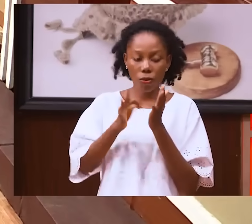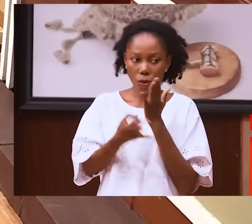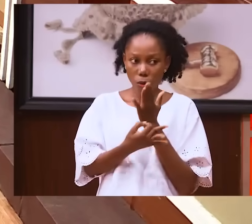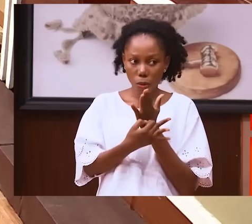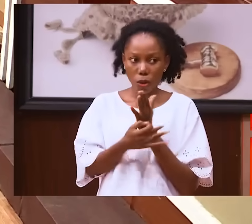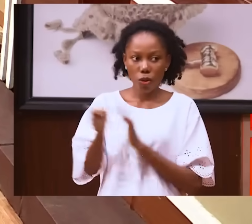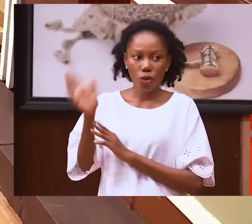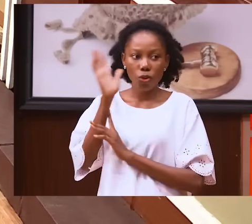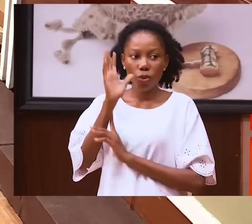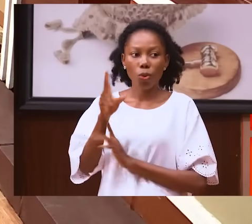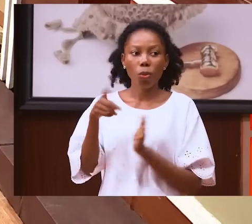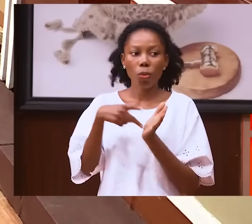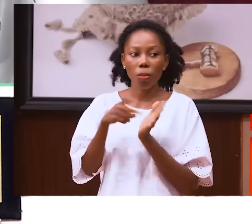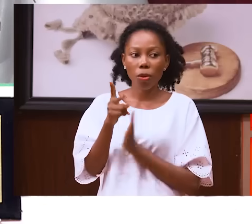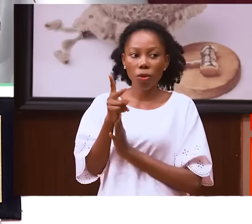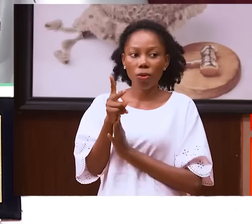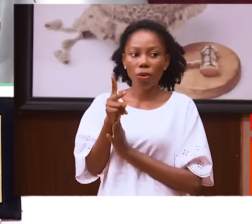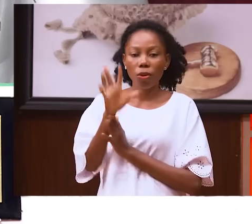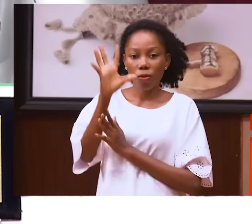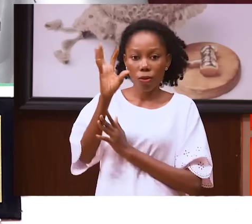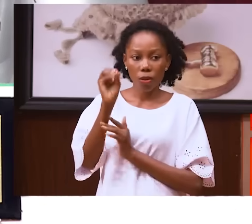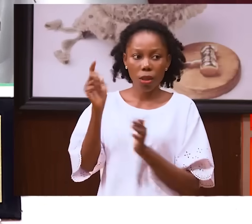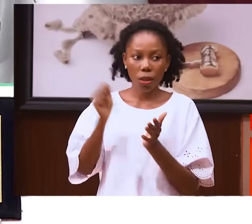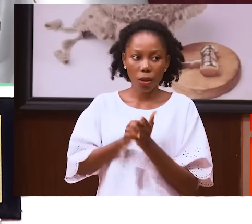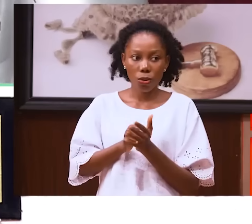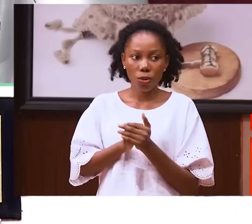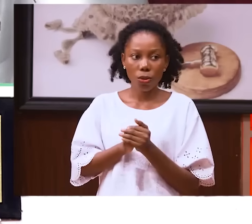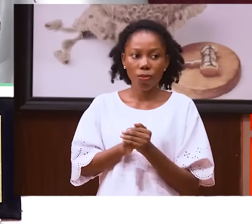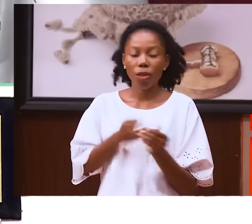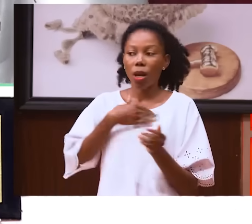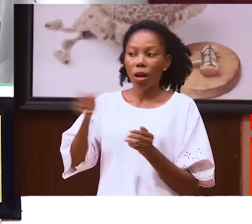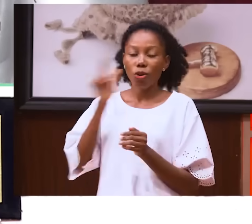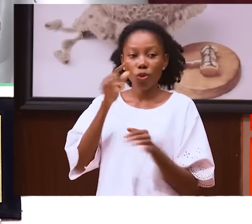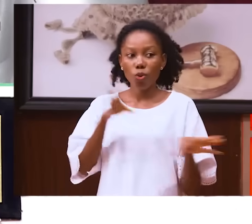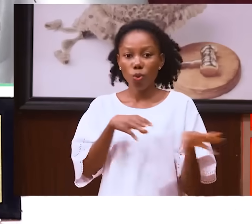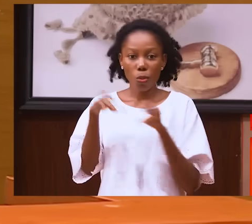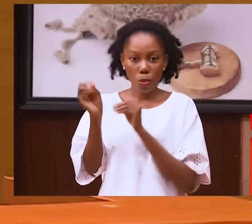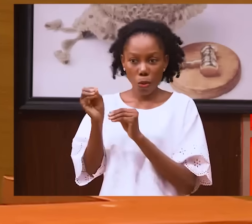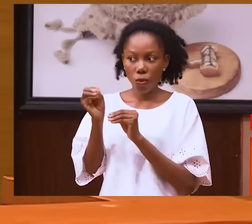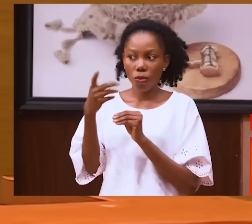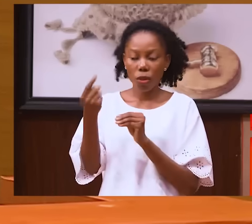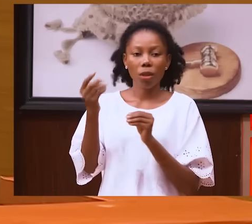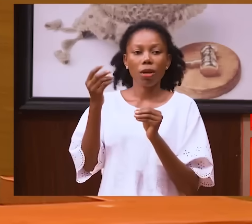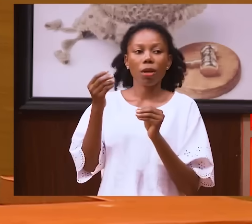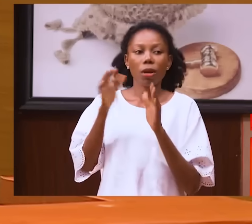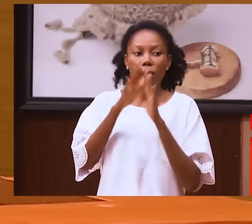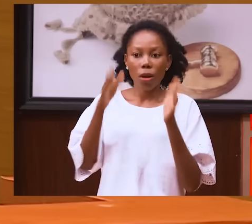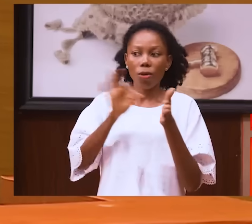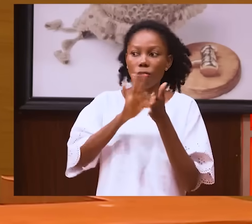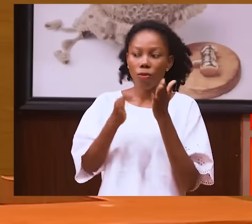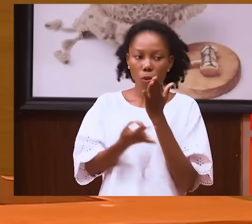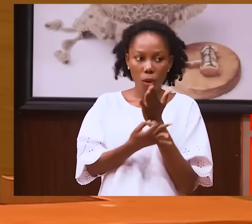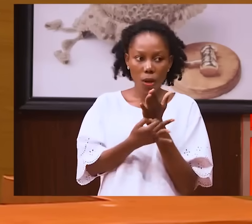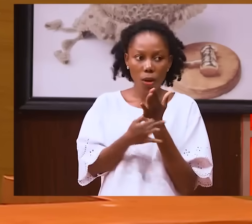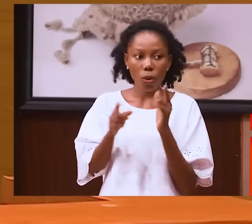by 10th of February, you pay the balance of 50, and you vacate the premises by which date? February. February what?